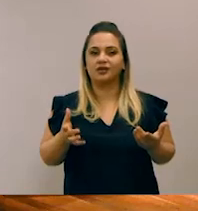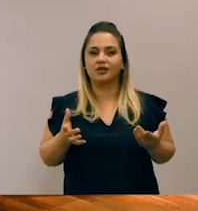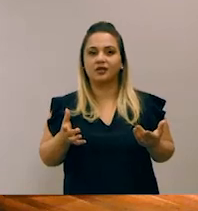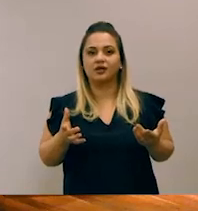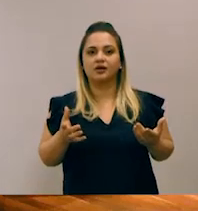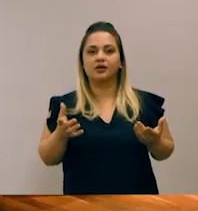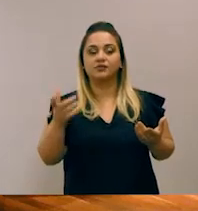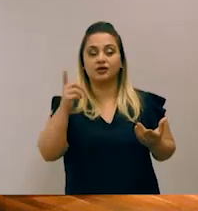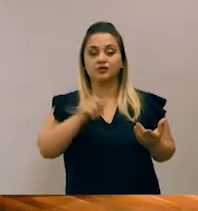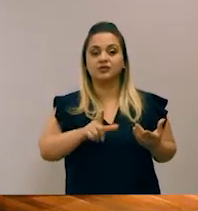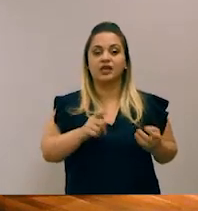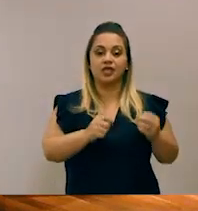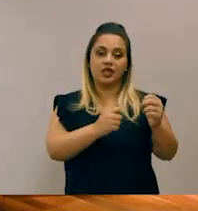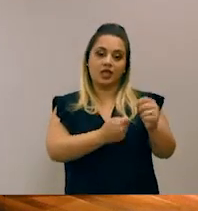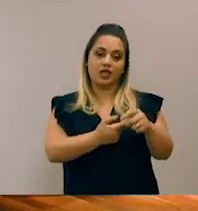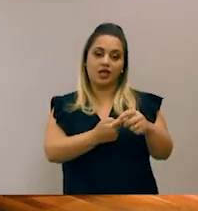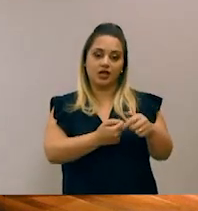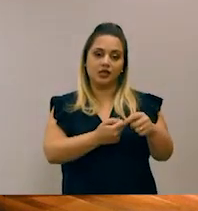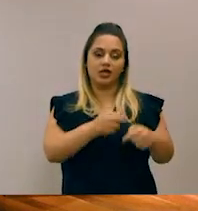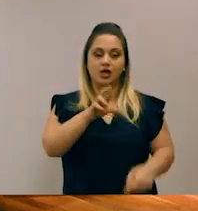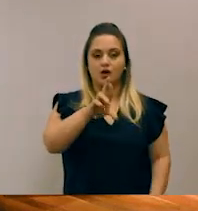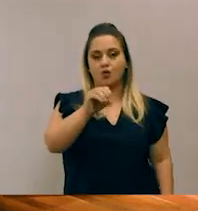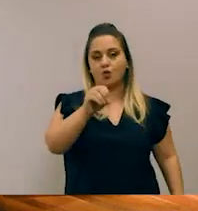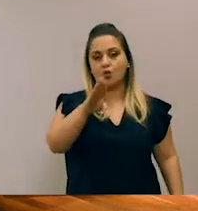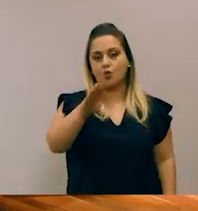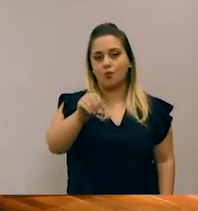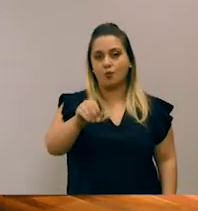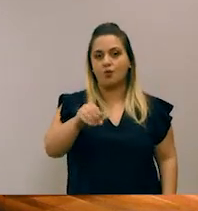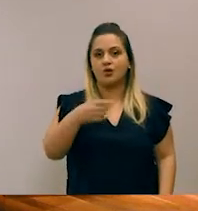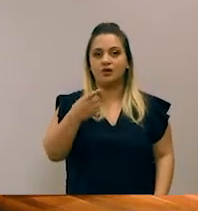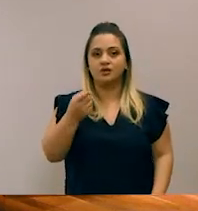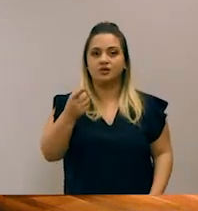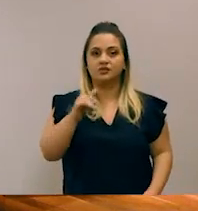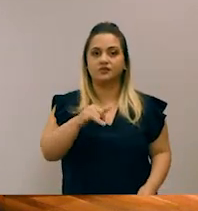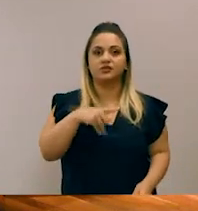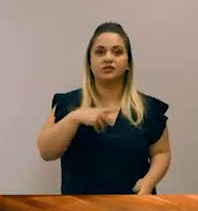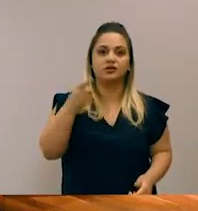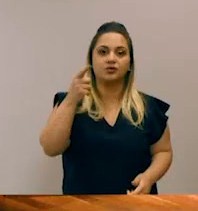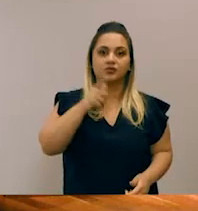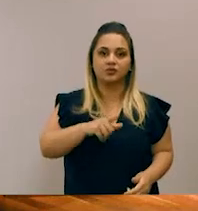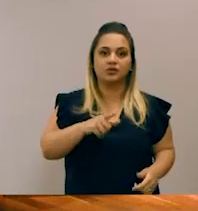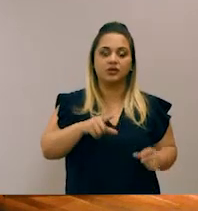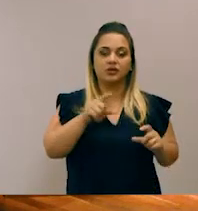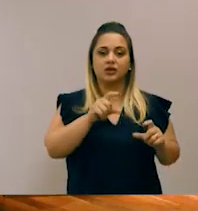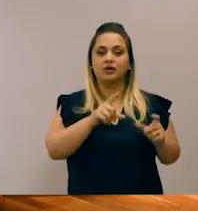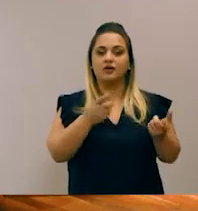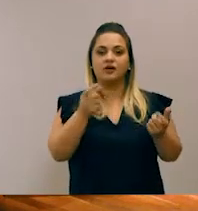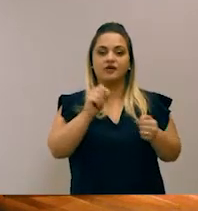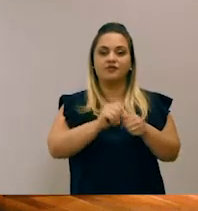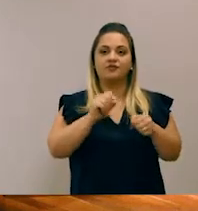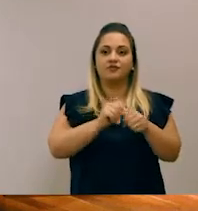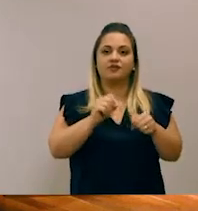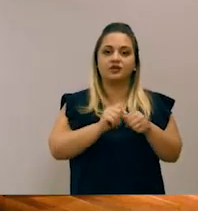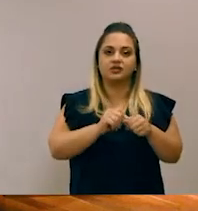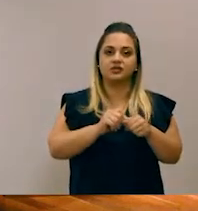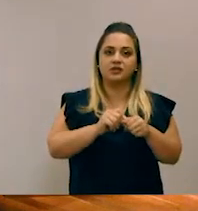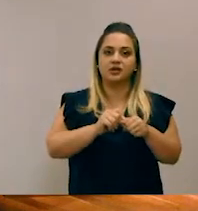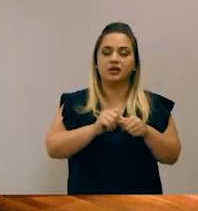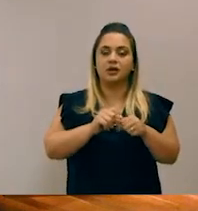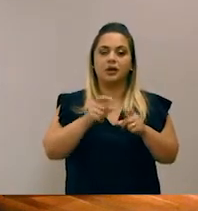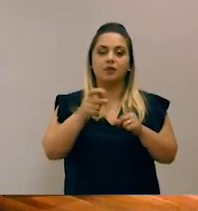So you can cheat this system. If you write an essay that doesn't have a sentence